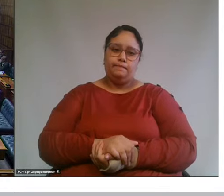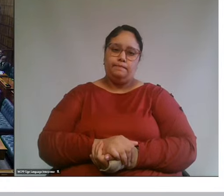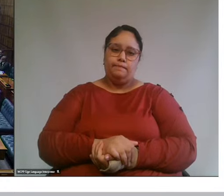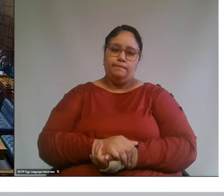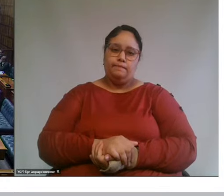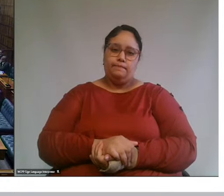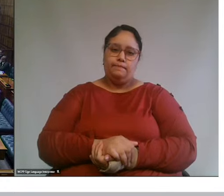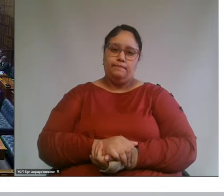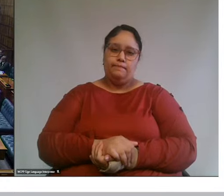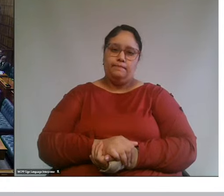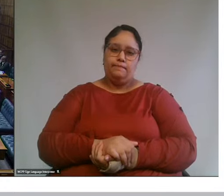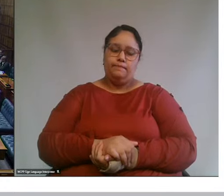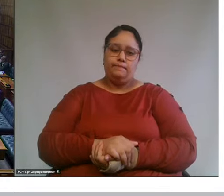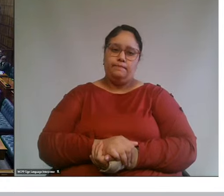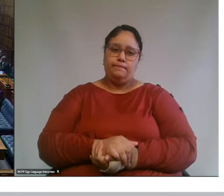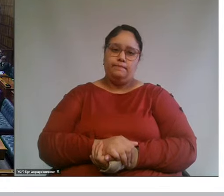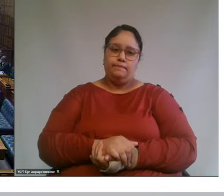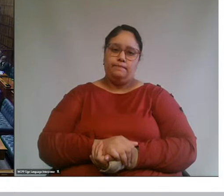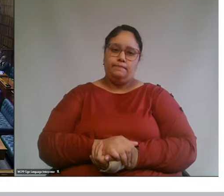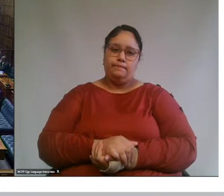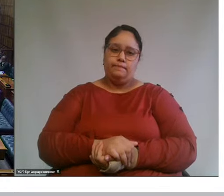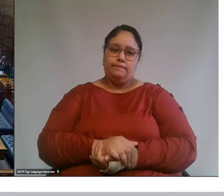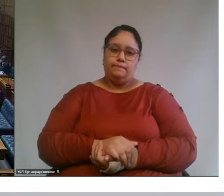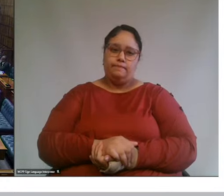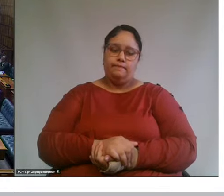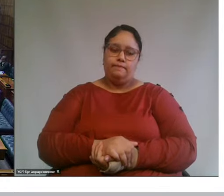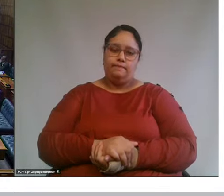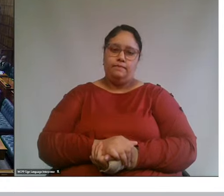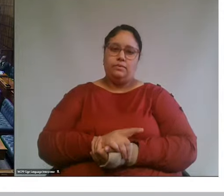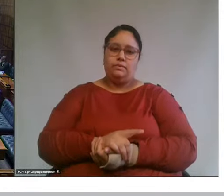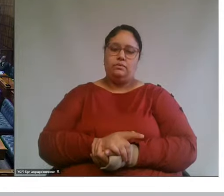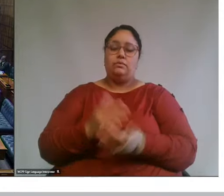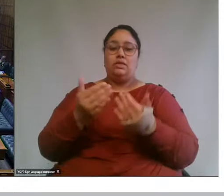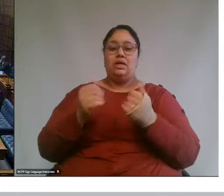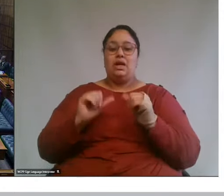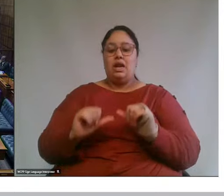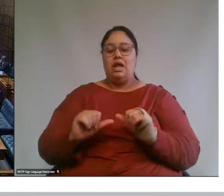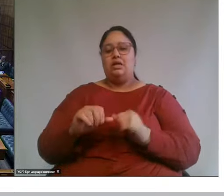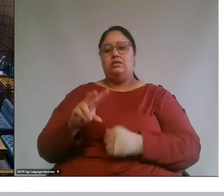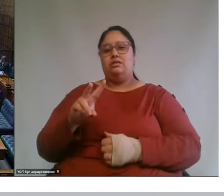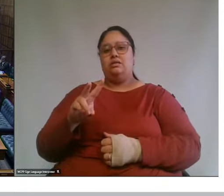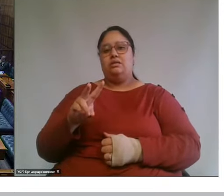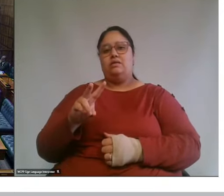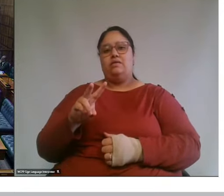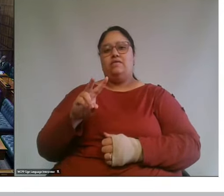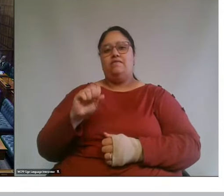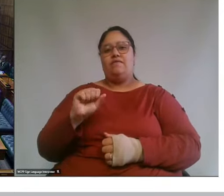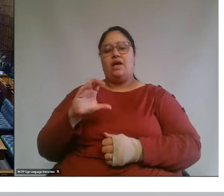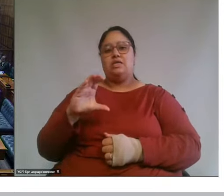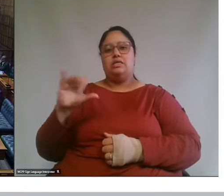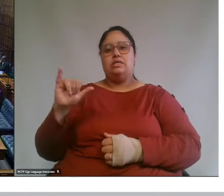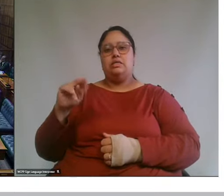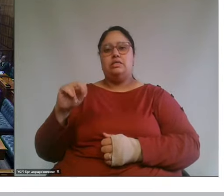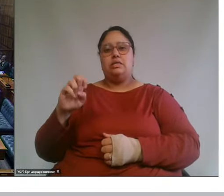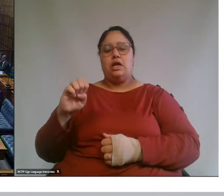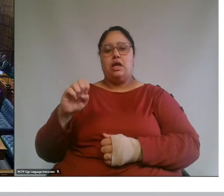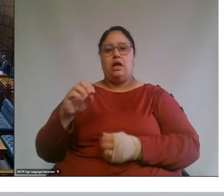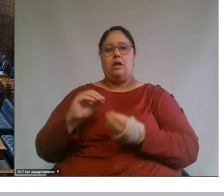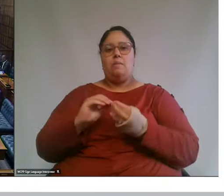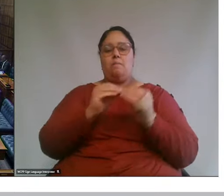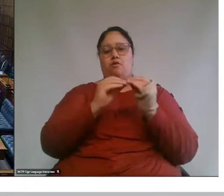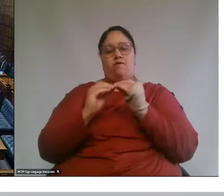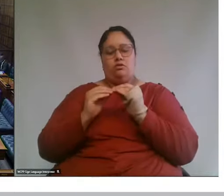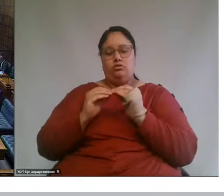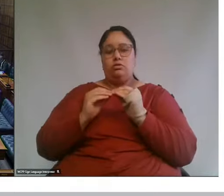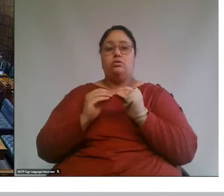um right lar sha and then the next one is vaccine manufacturing